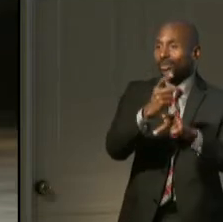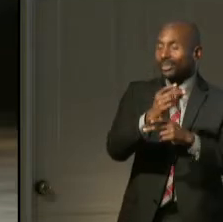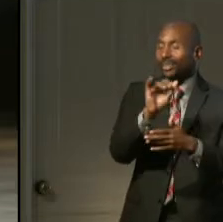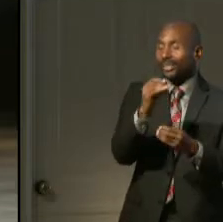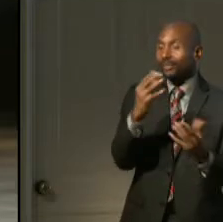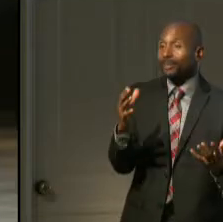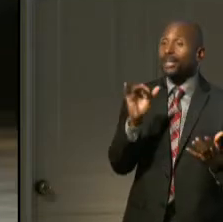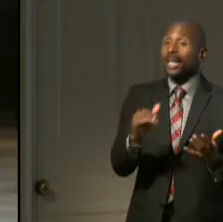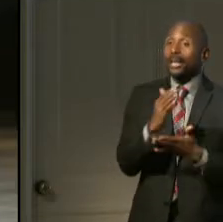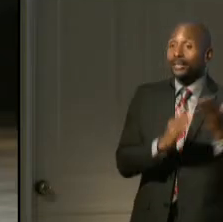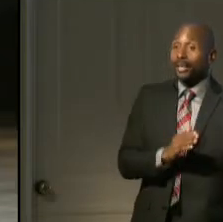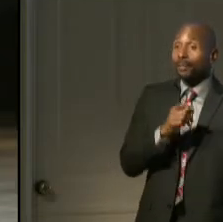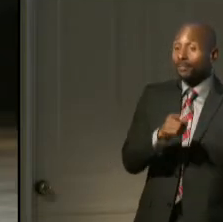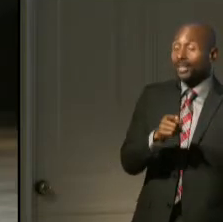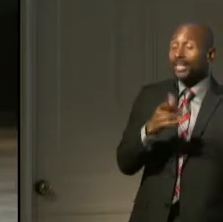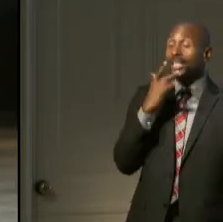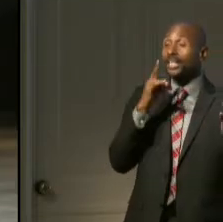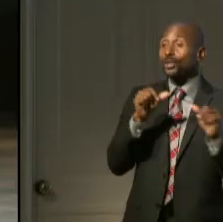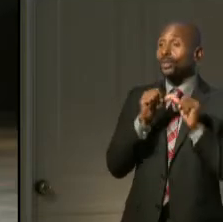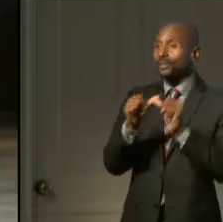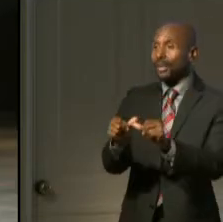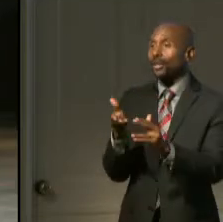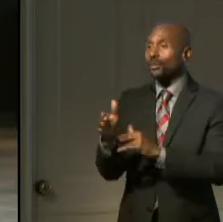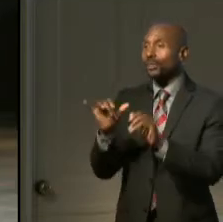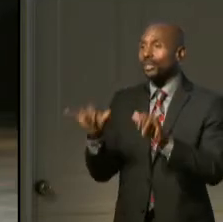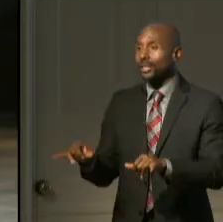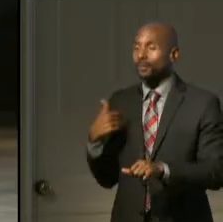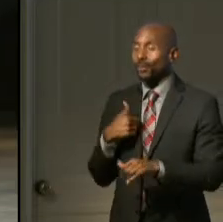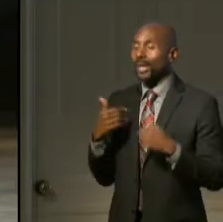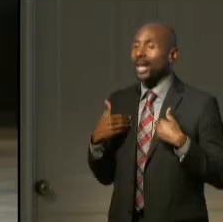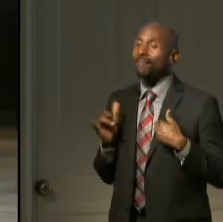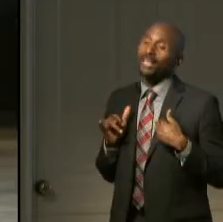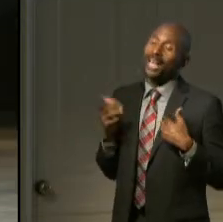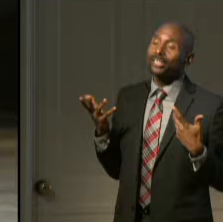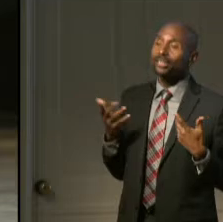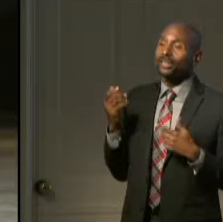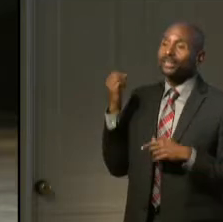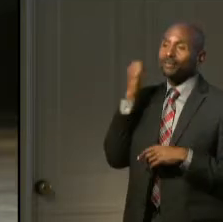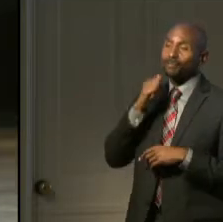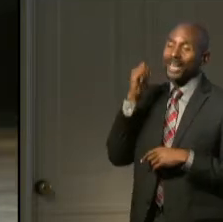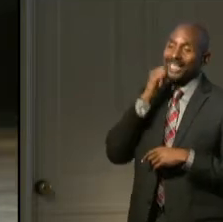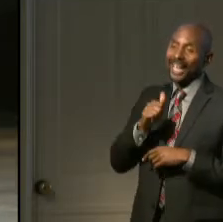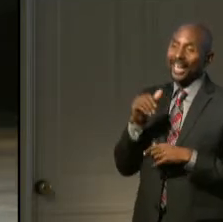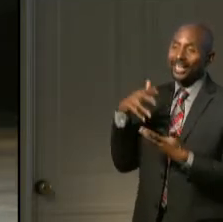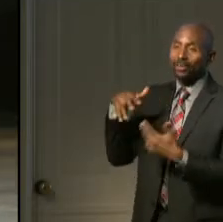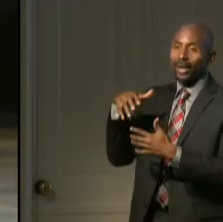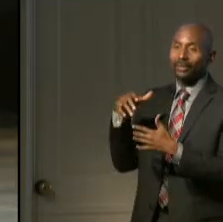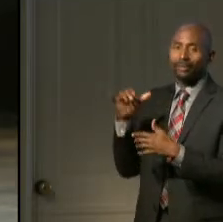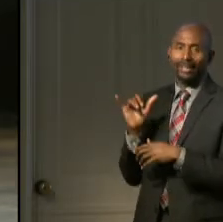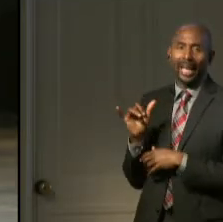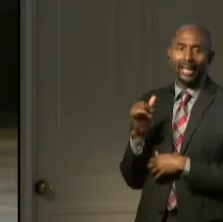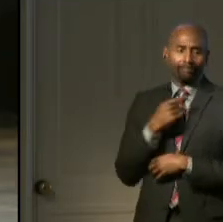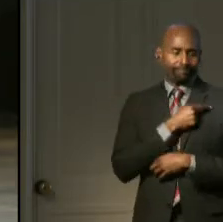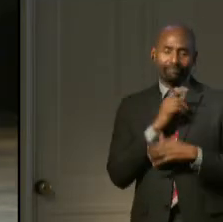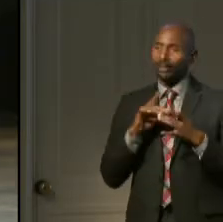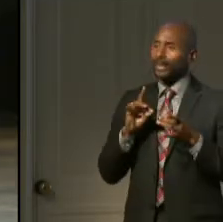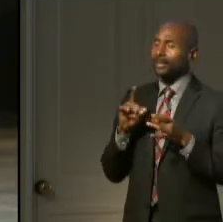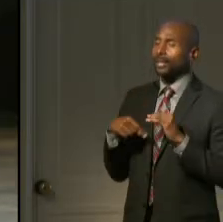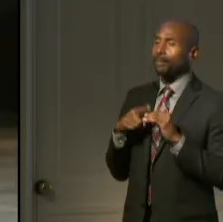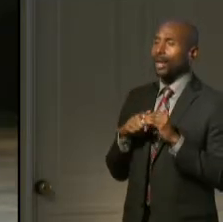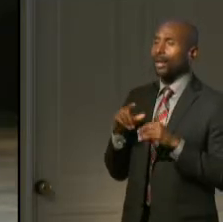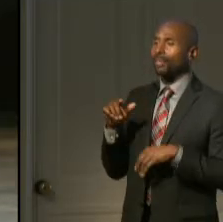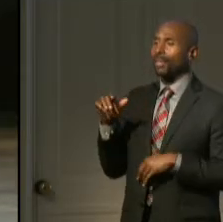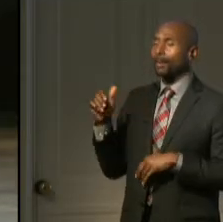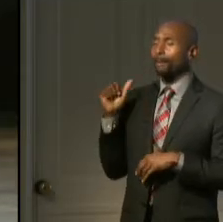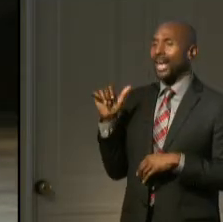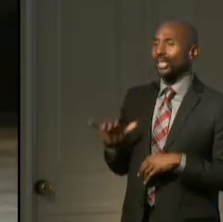that we do get mundane interactions like the backyard of someone's house that was, if we had those pictures from ancient Egypt